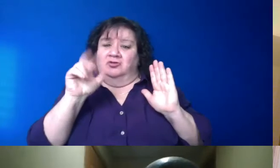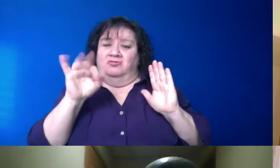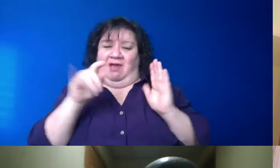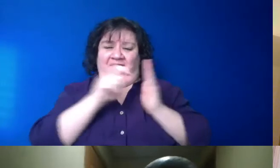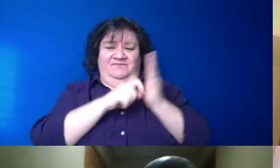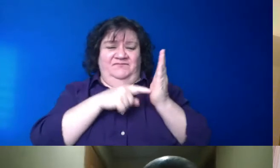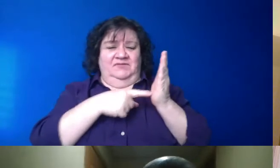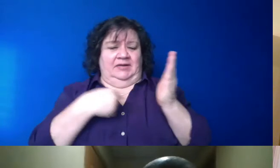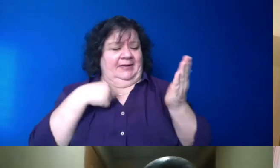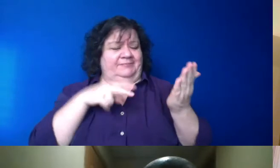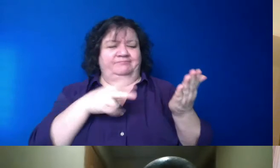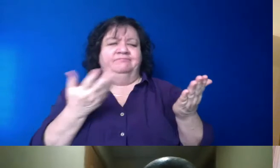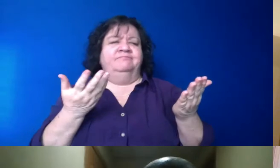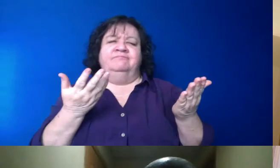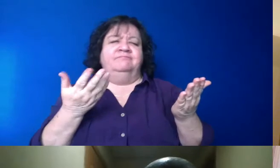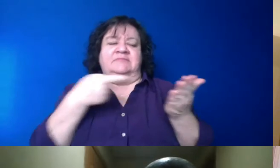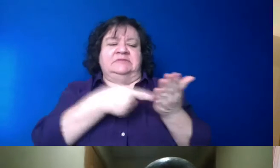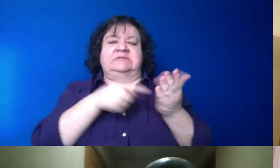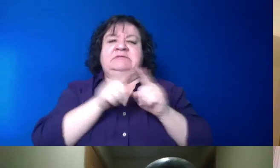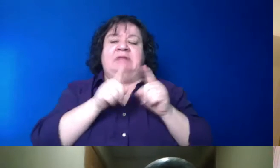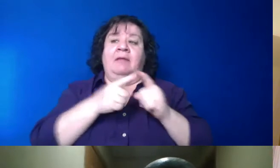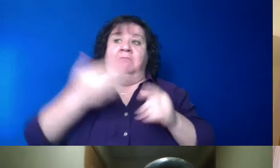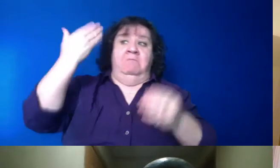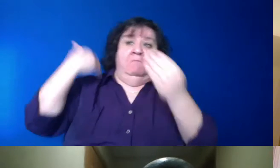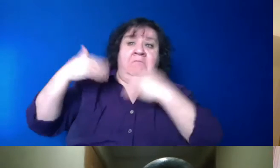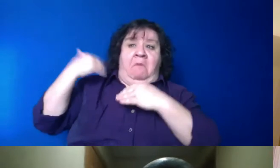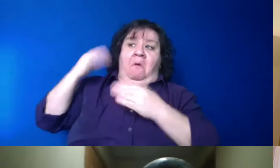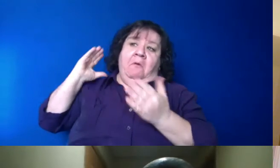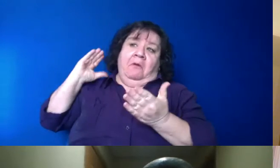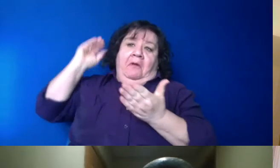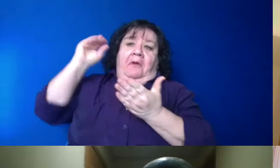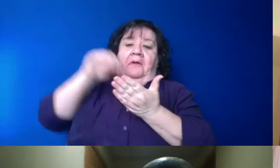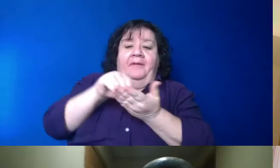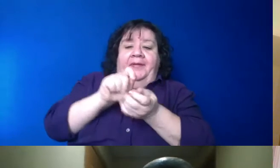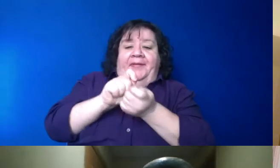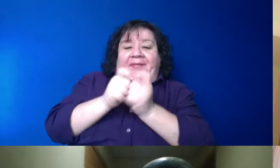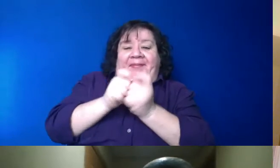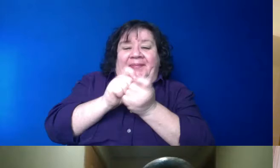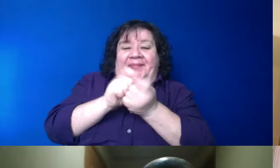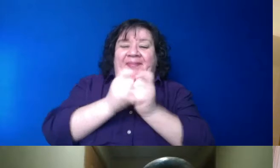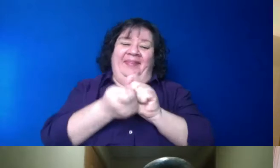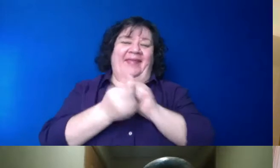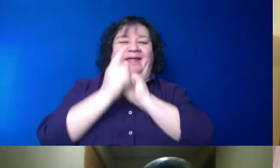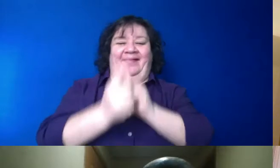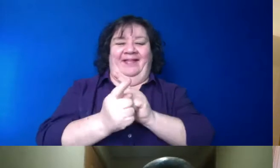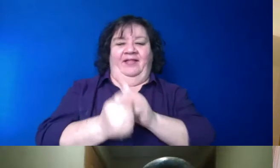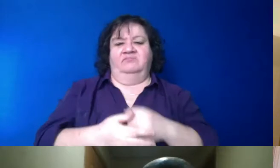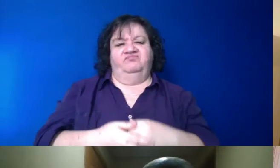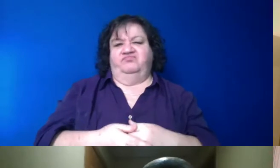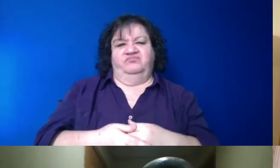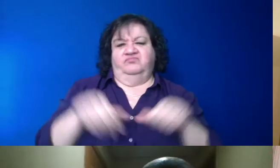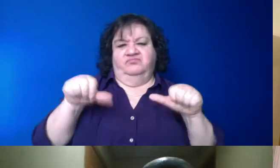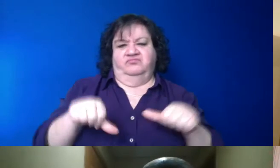Council of Europe has very, very few resources. I would certainly argue, both publicly and privately, and have, that